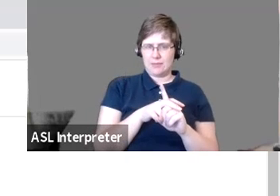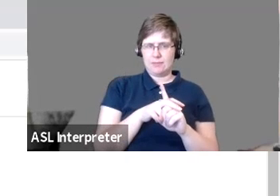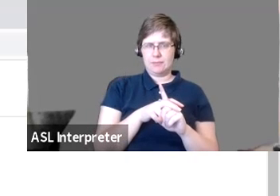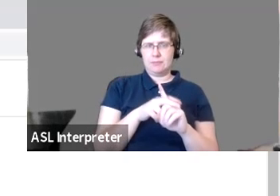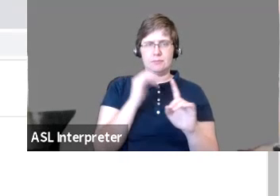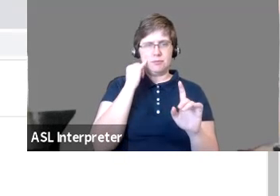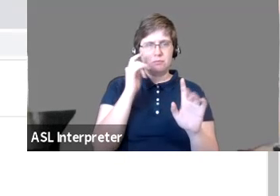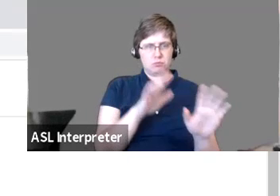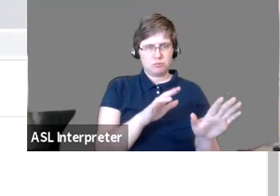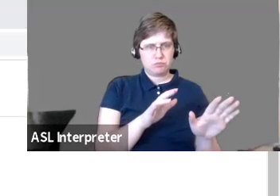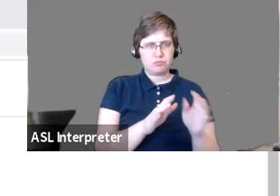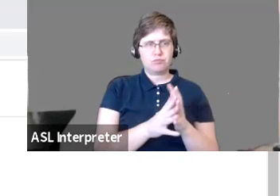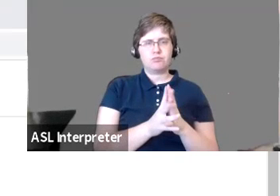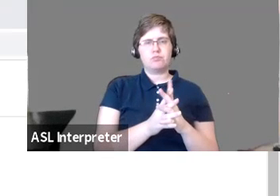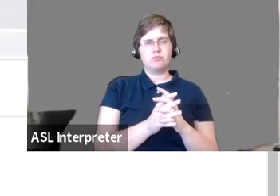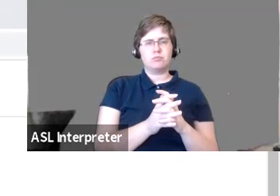up.